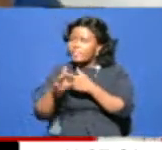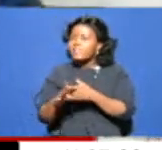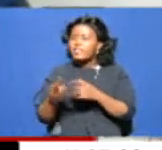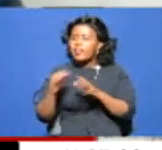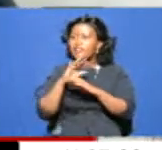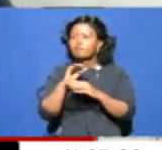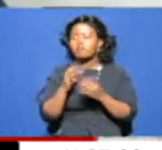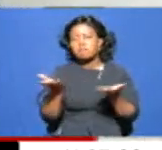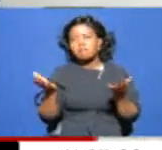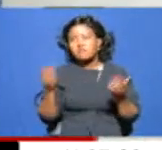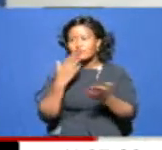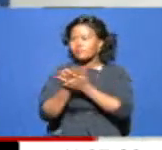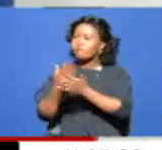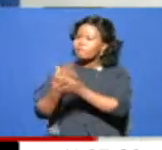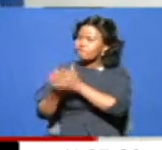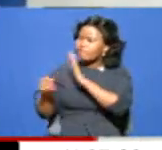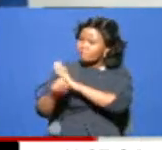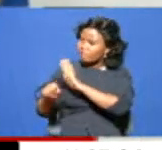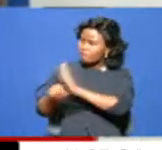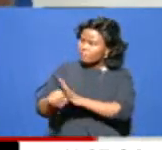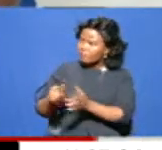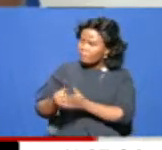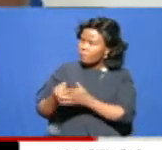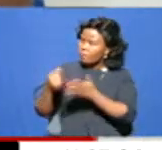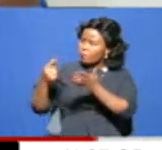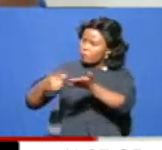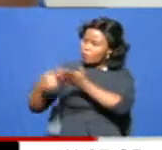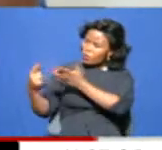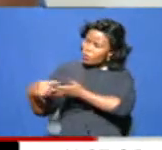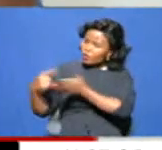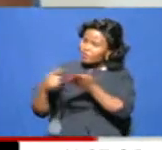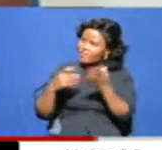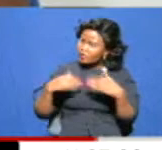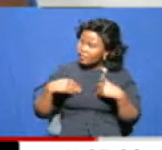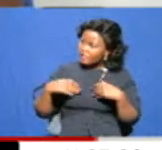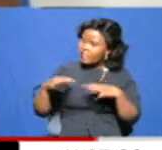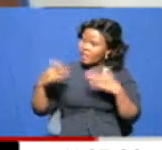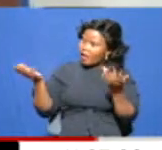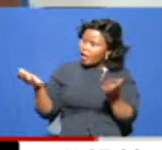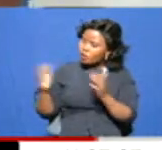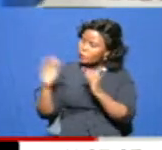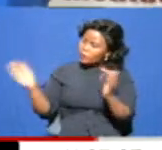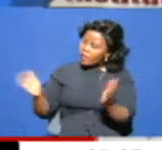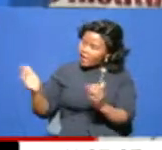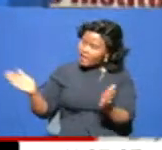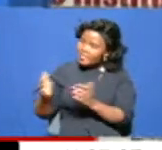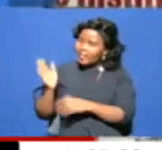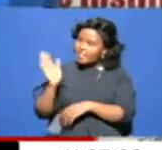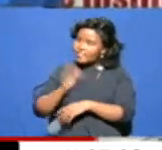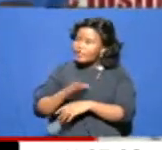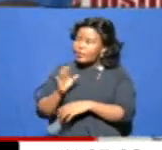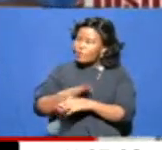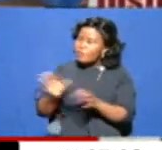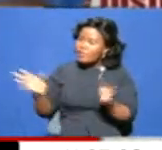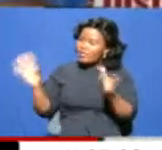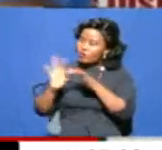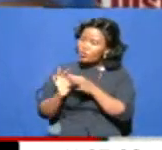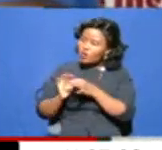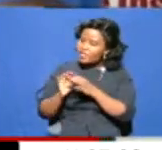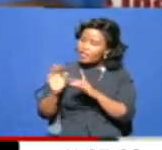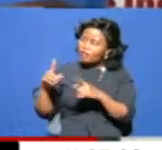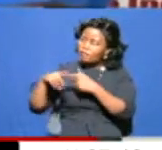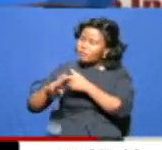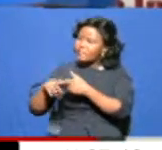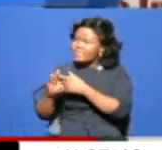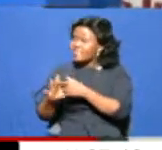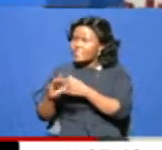Margaret. You had the conversation here about how to mainstream more women to join the engineering fraternity.